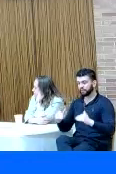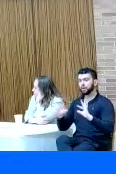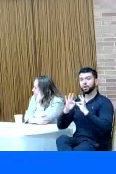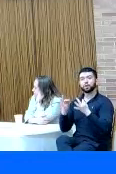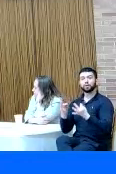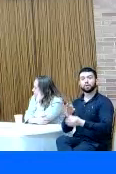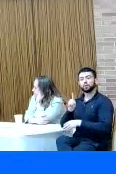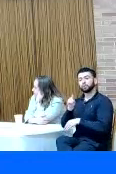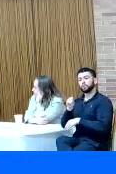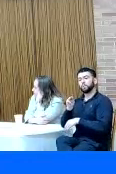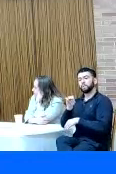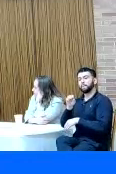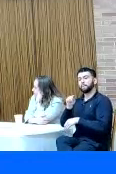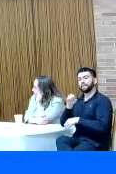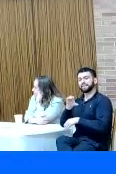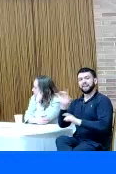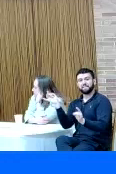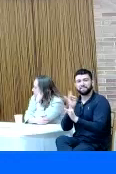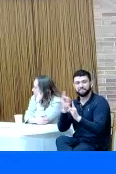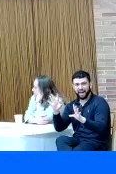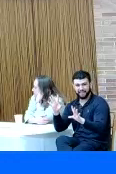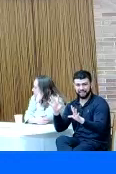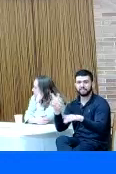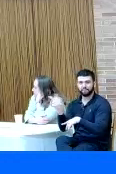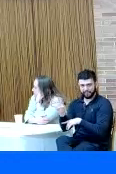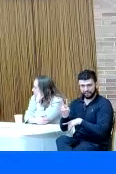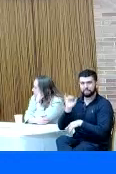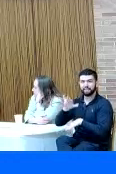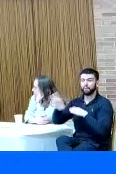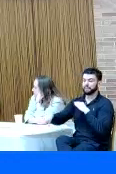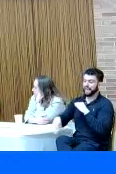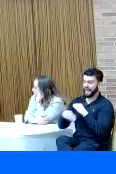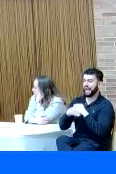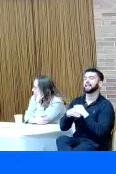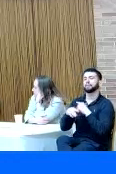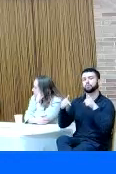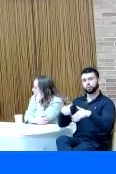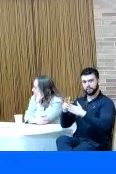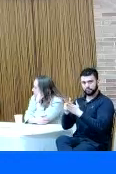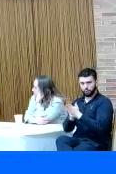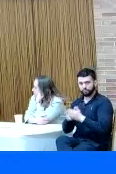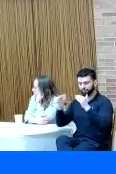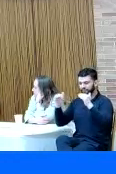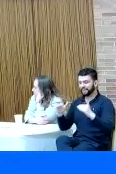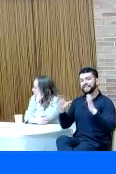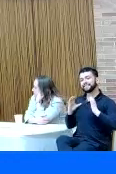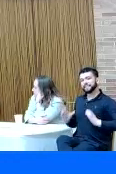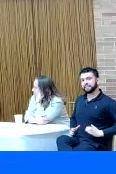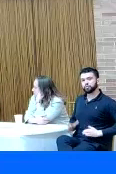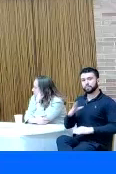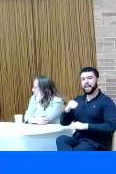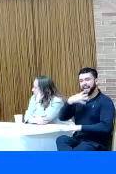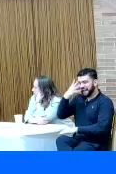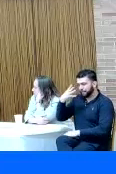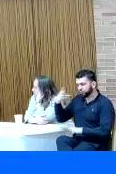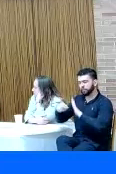area of protection that was added to the state human rights law along with citizenship and immigration status uh We've also